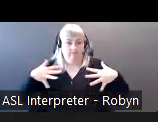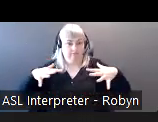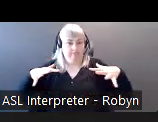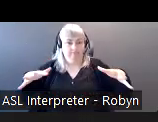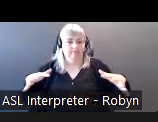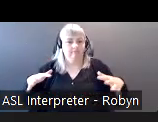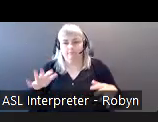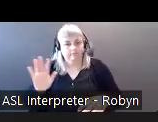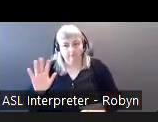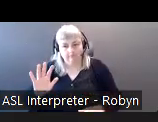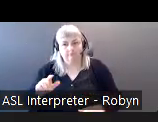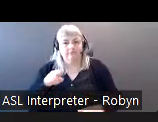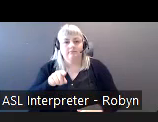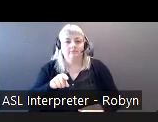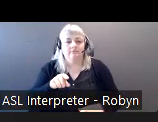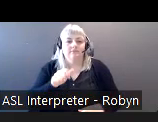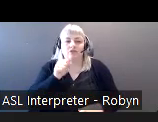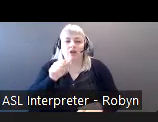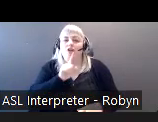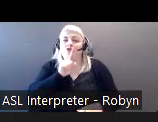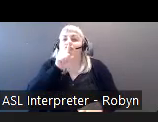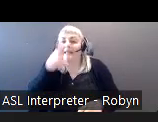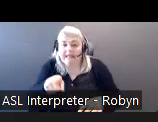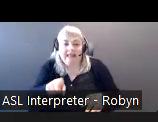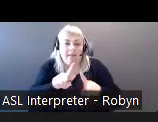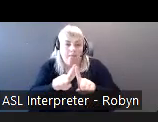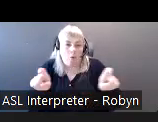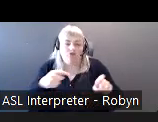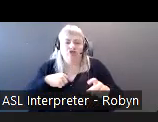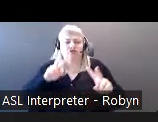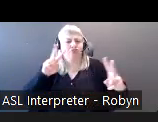So this is not a real poll. You're just asking yourself this.